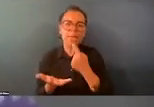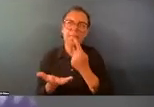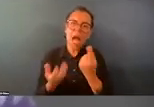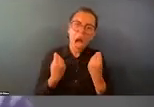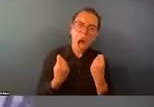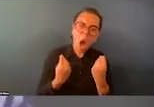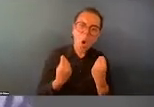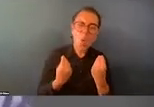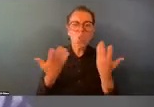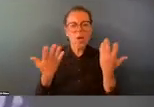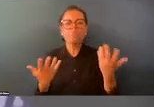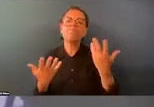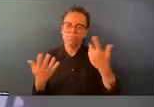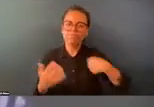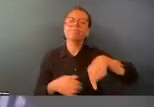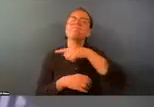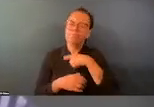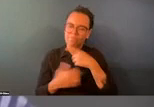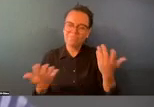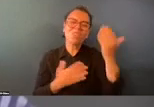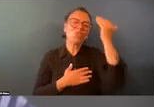our women are decision makers.